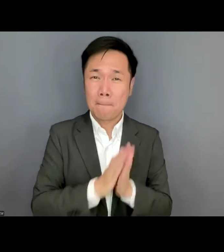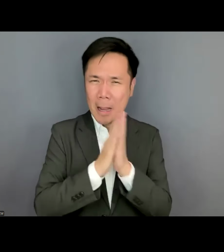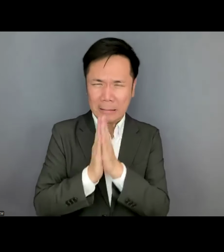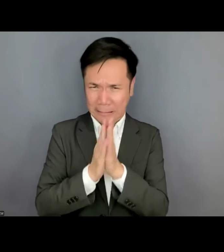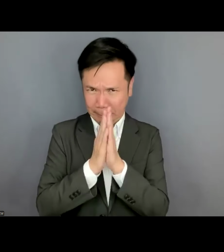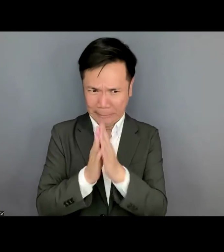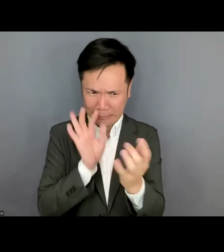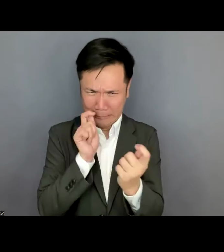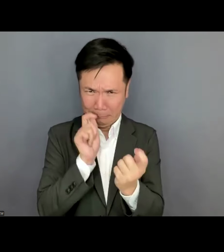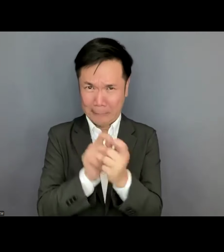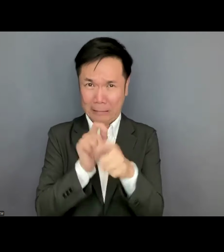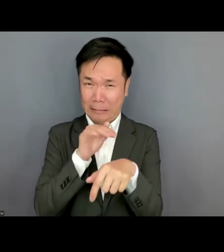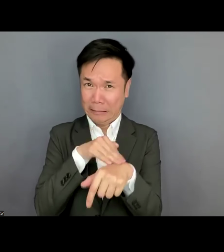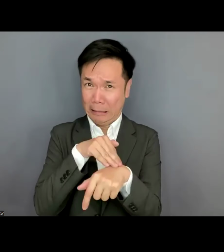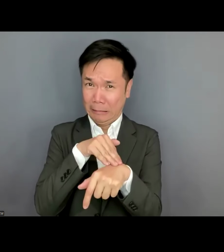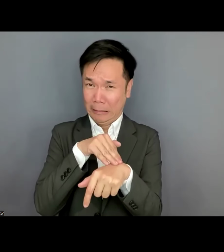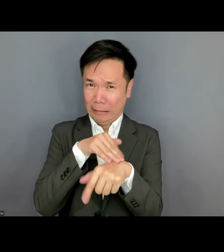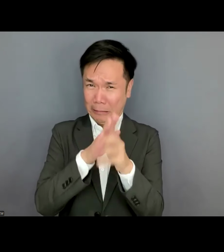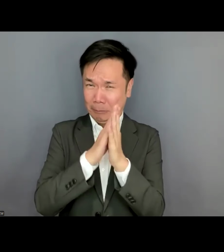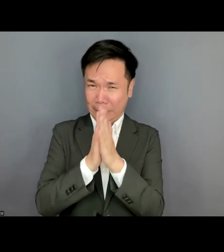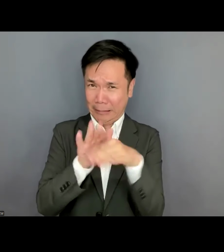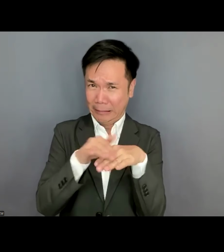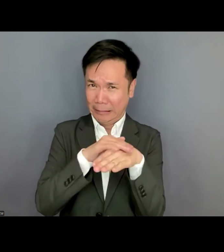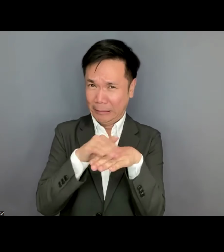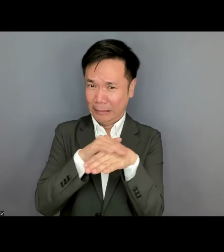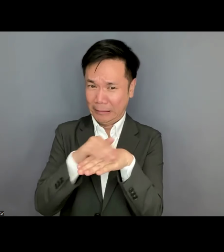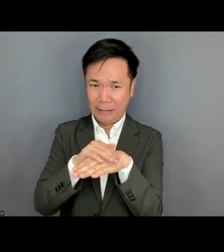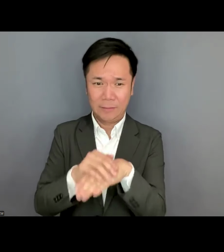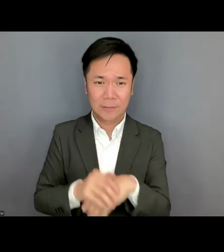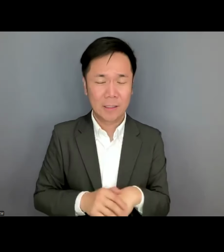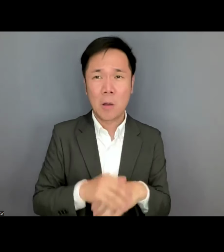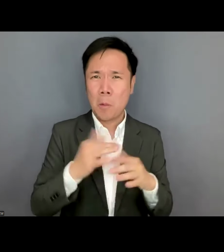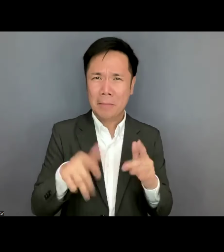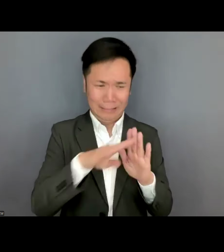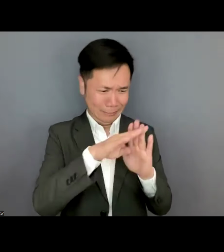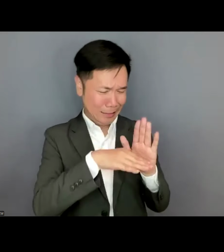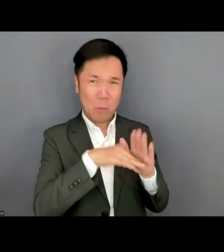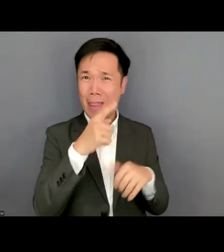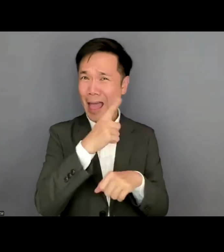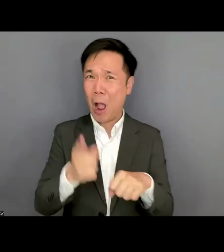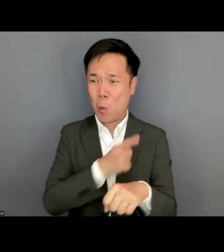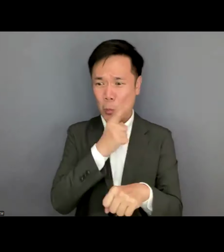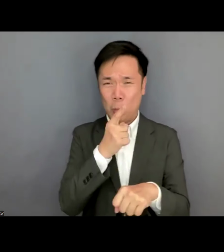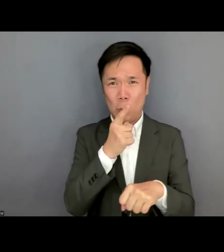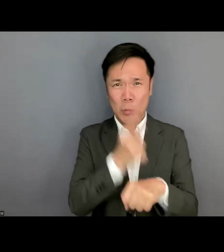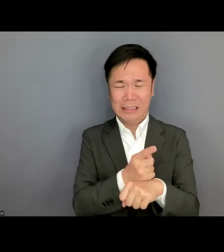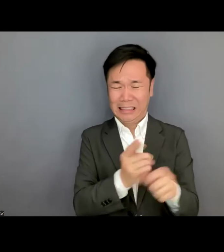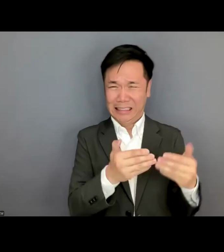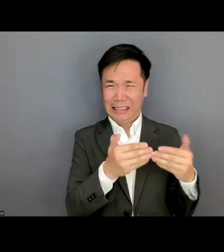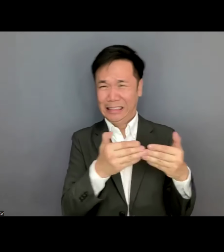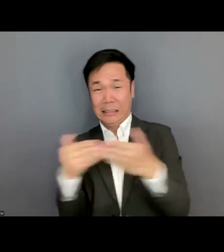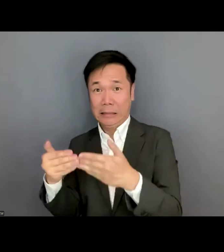on time now and extend my apologies. So we have a packed next hour together, so we're gonna